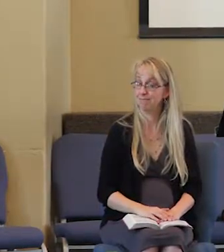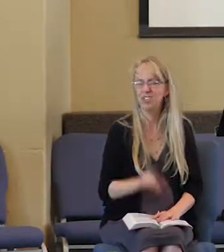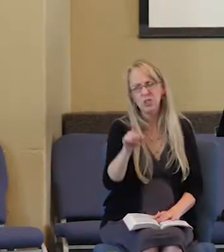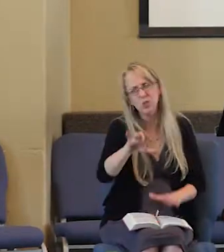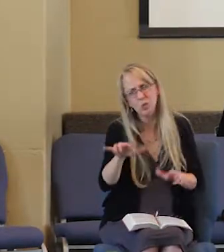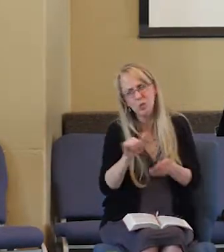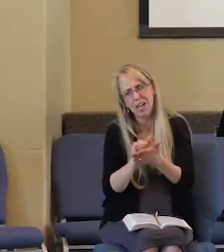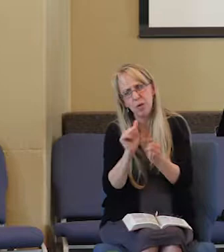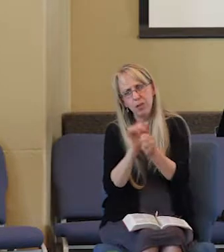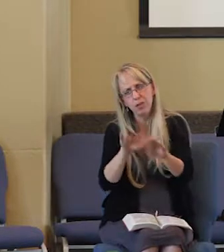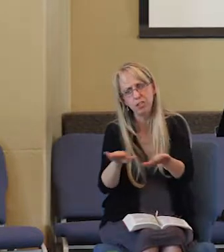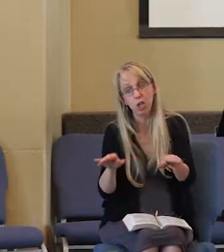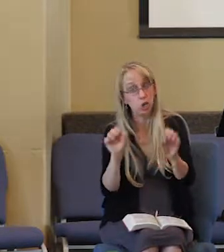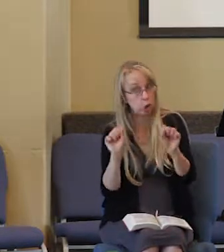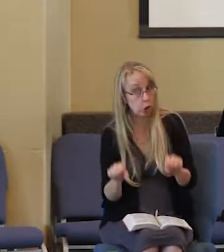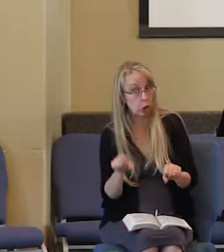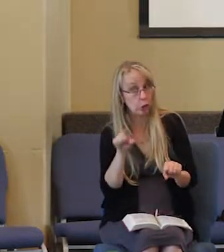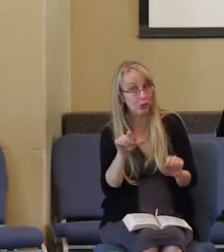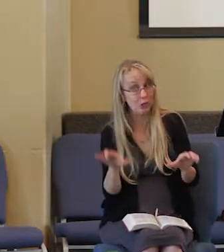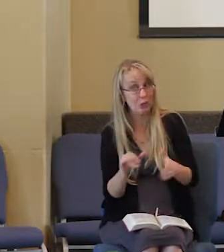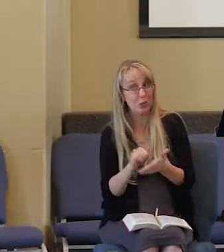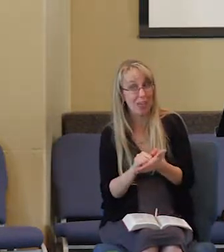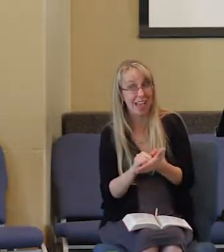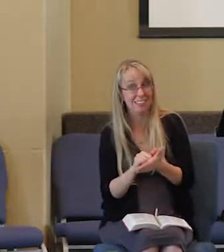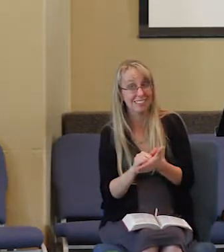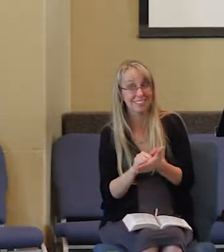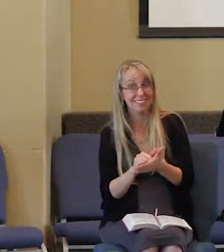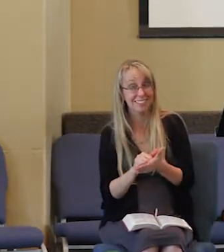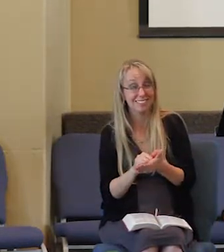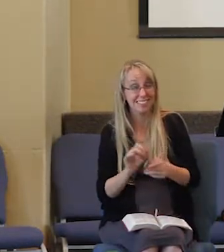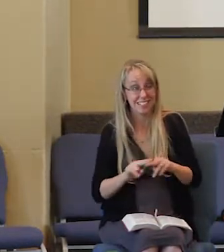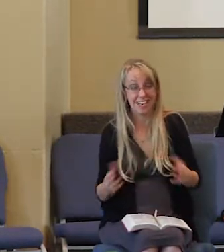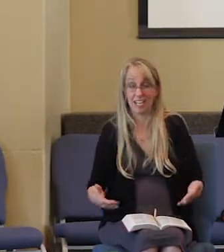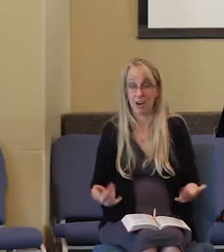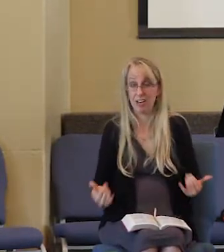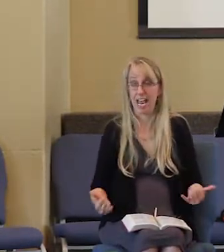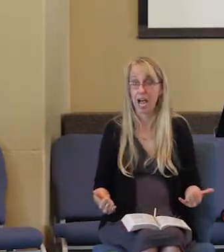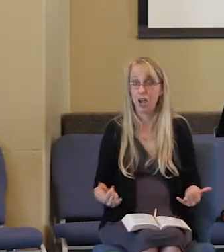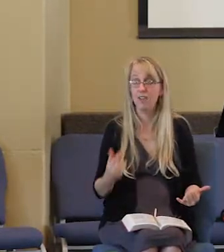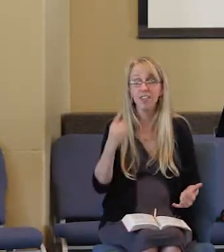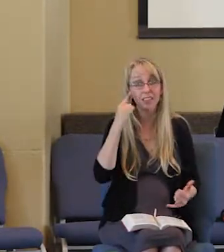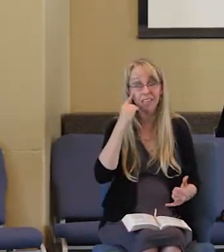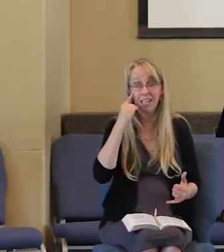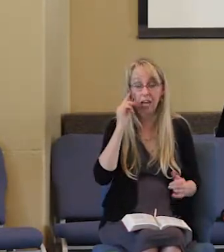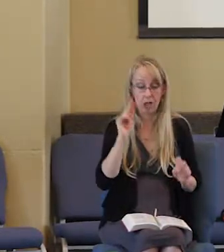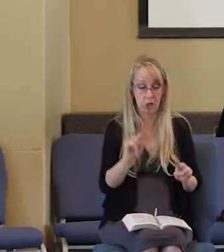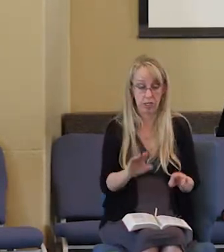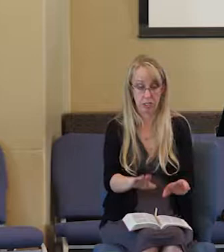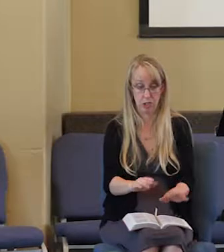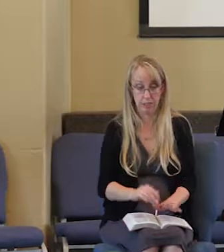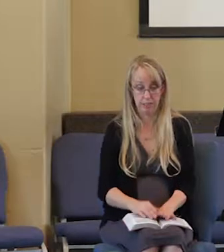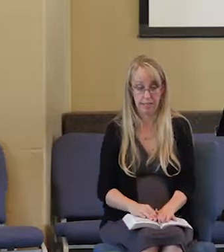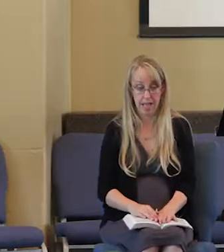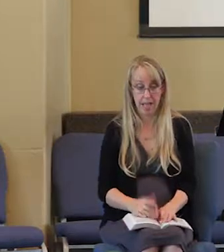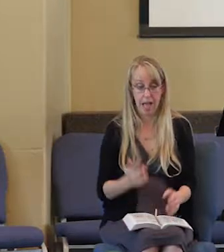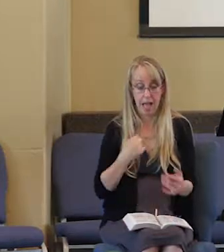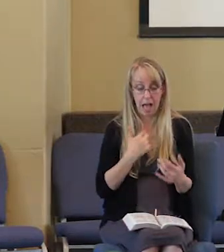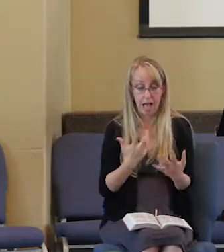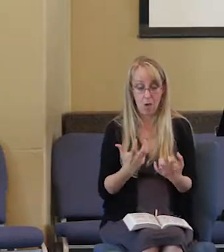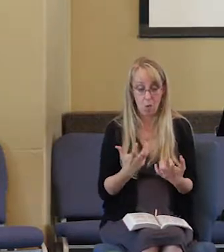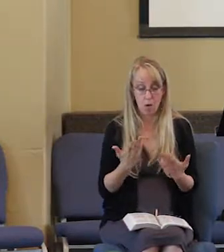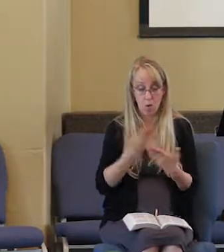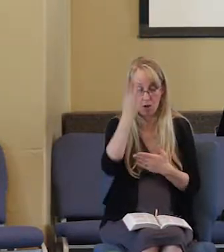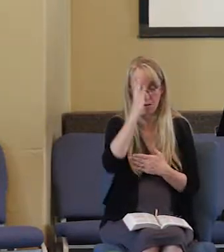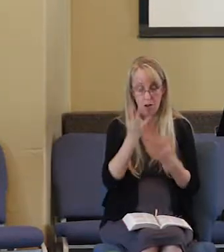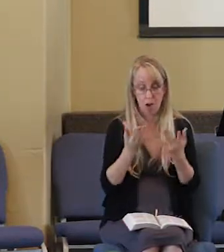Did you do that with your children? Could you do that sitting right here, right now, thinking or looking at your children and go, I want